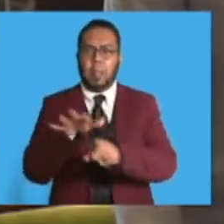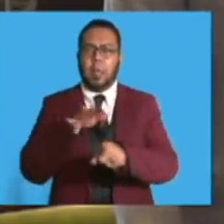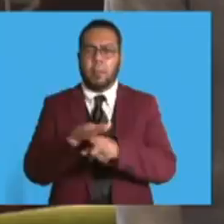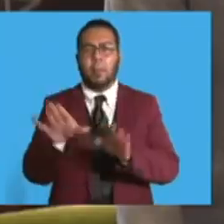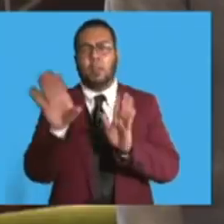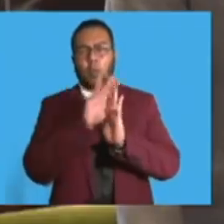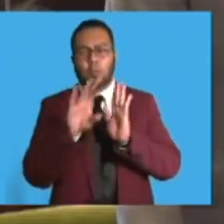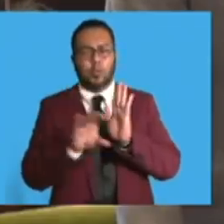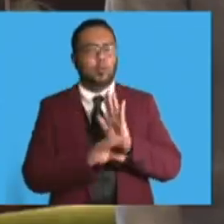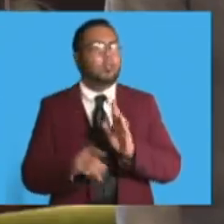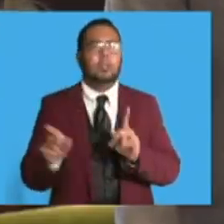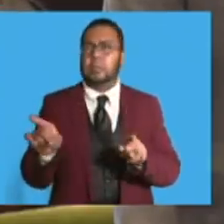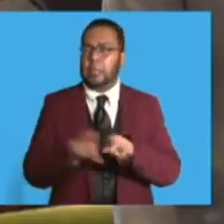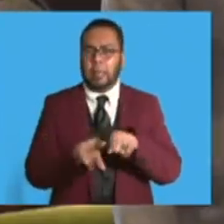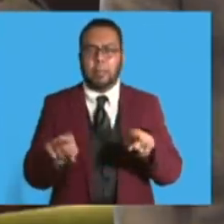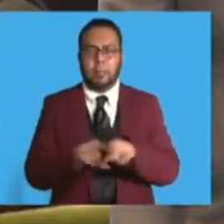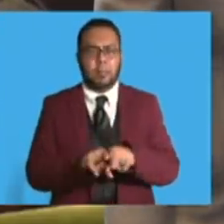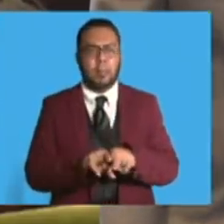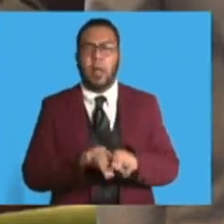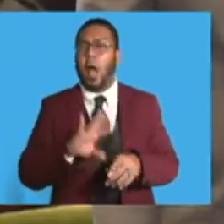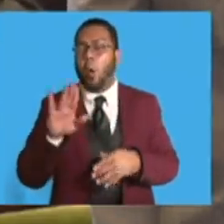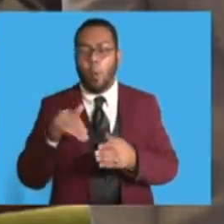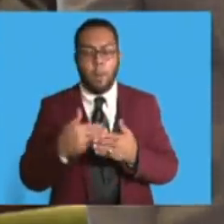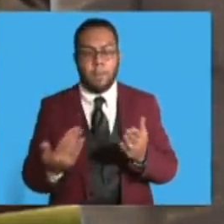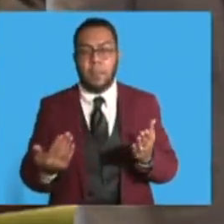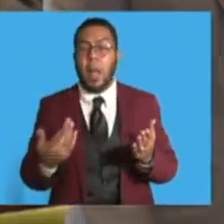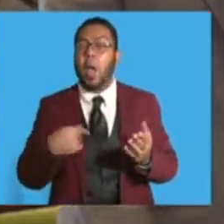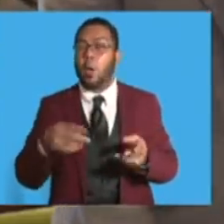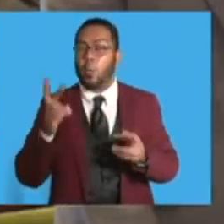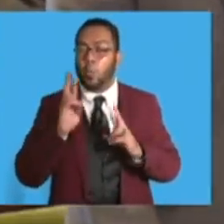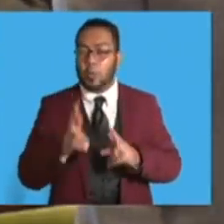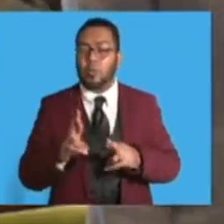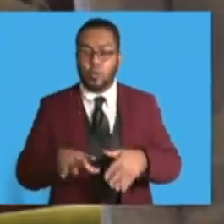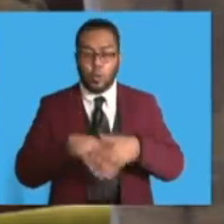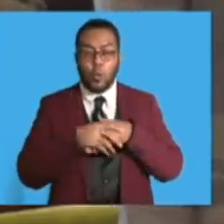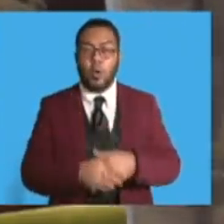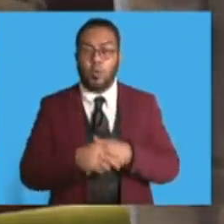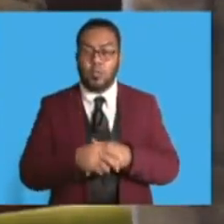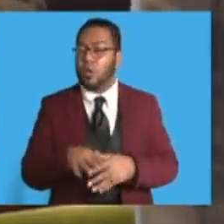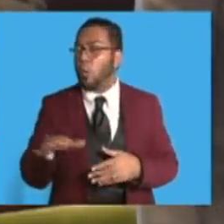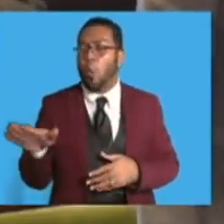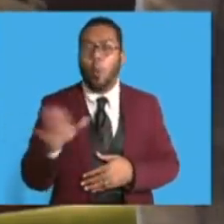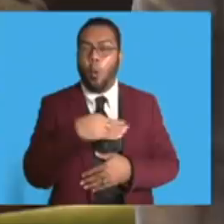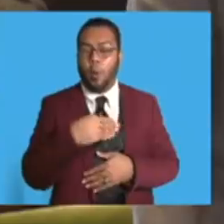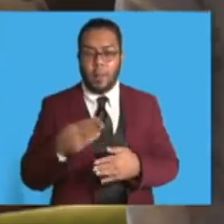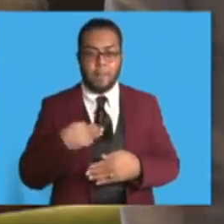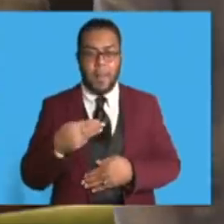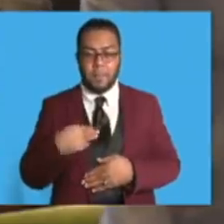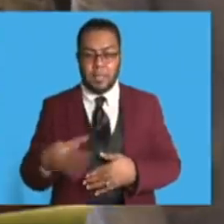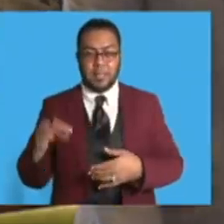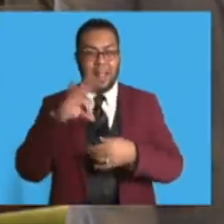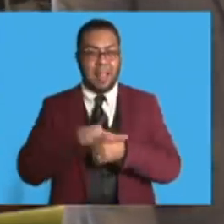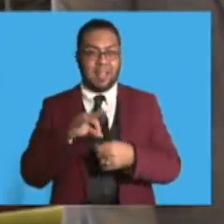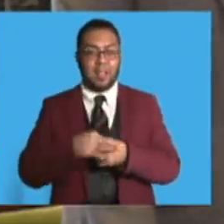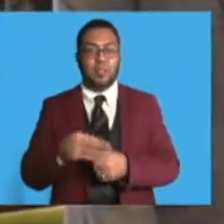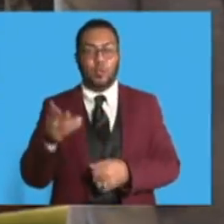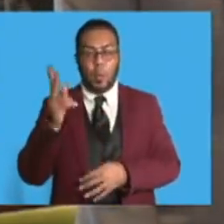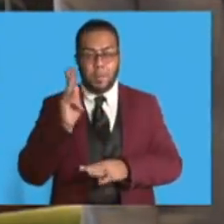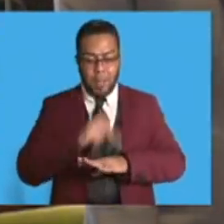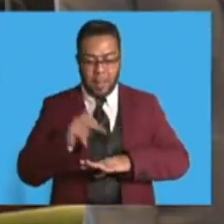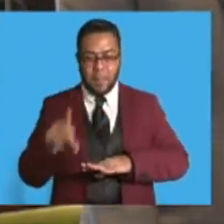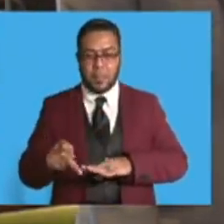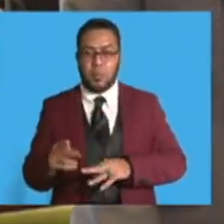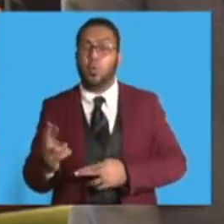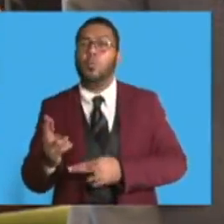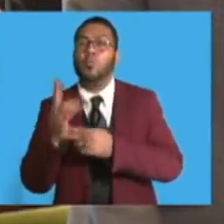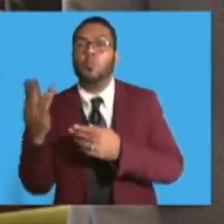etc. However, Madam Speaker, I wish to congratulate all the members elected to Parliament through the respective